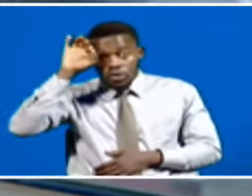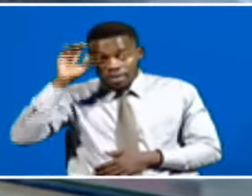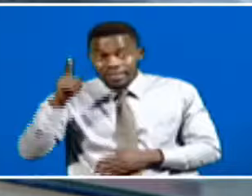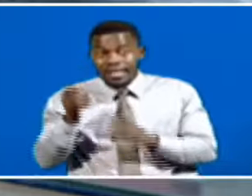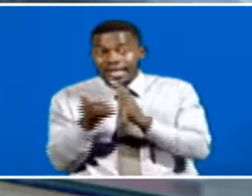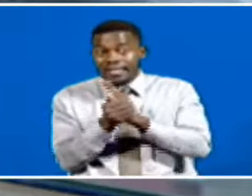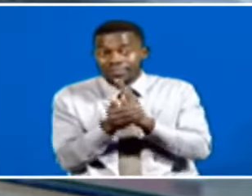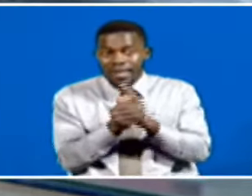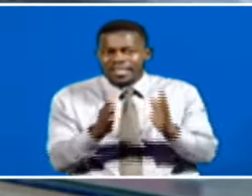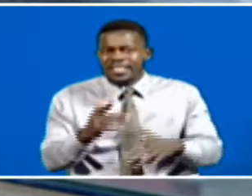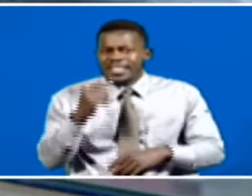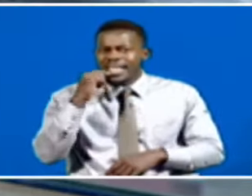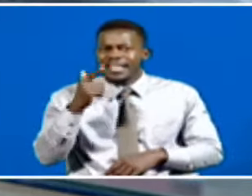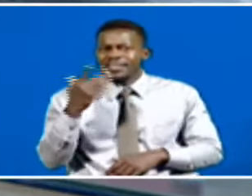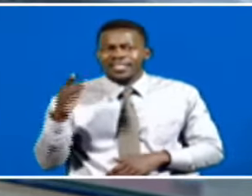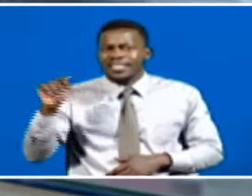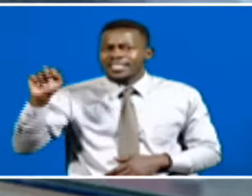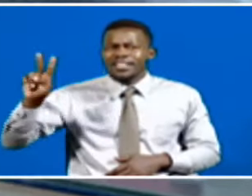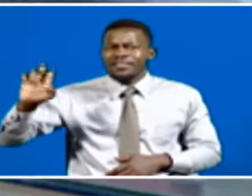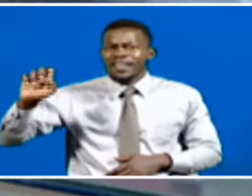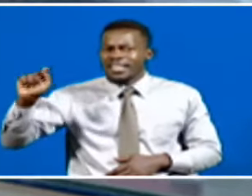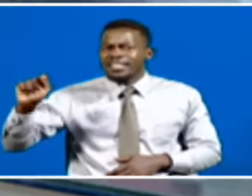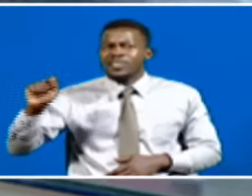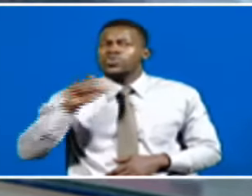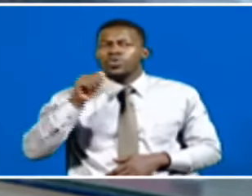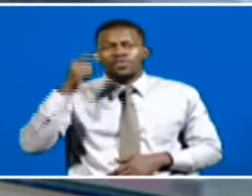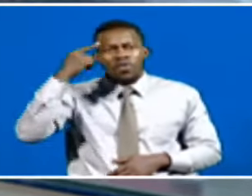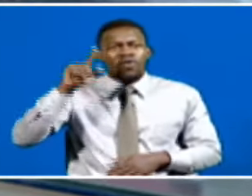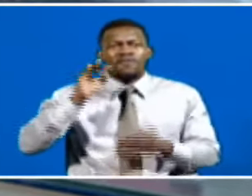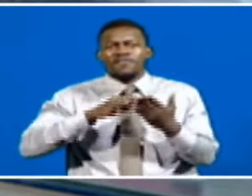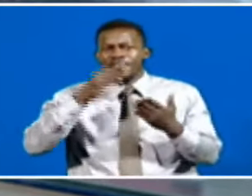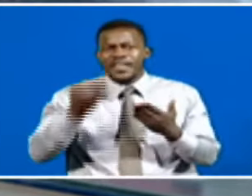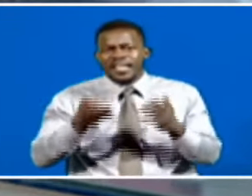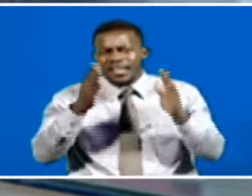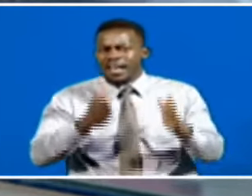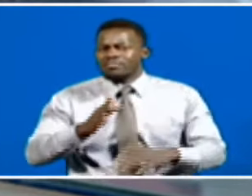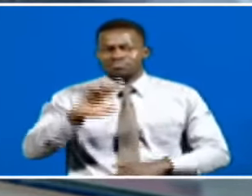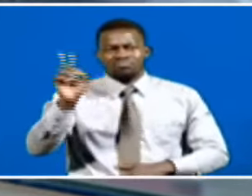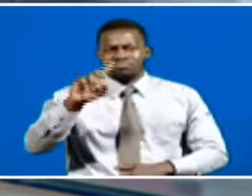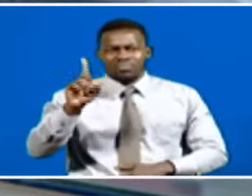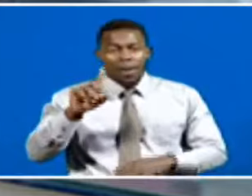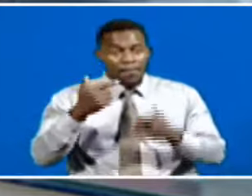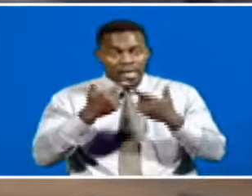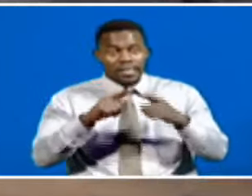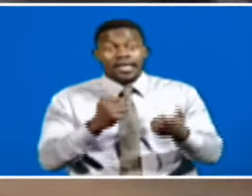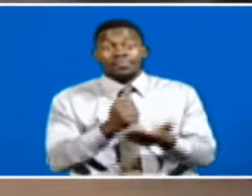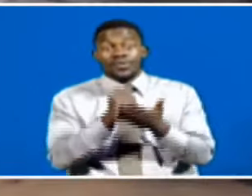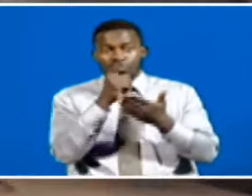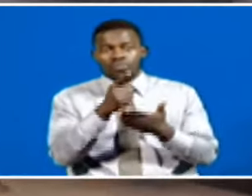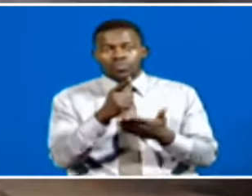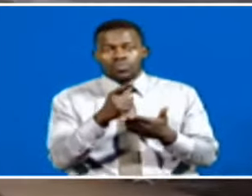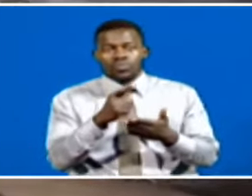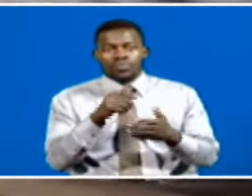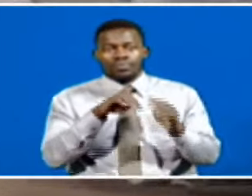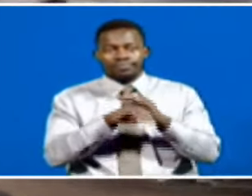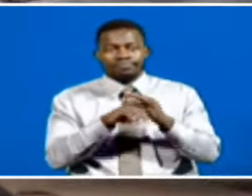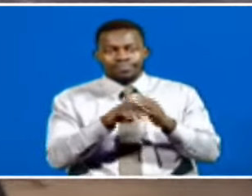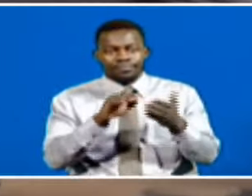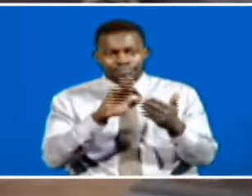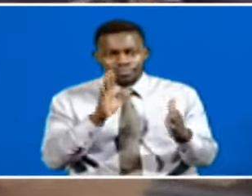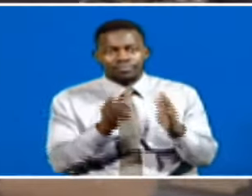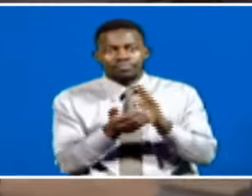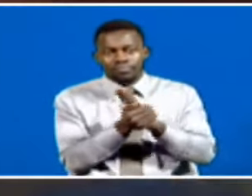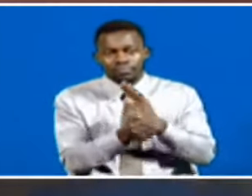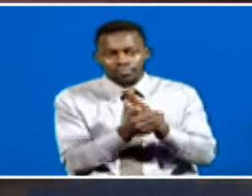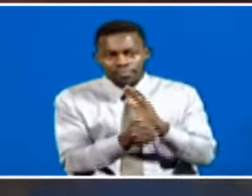are no longer meant for failures, but a catalyst for employment and self-reliance. After spending